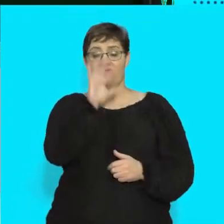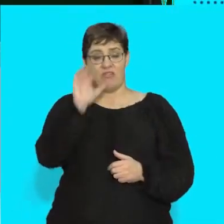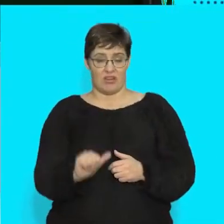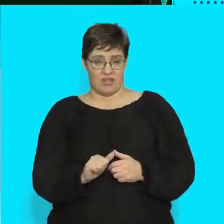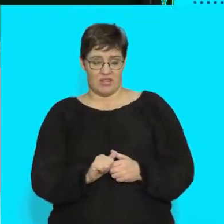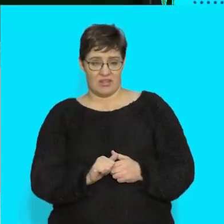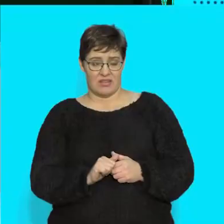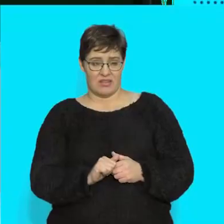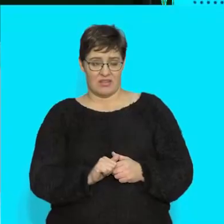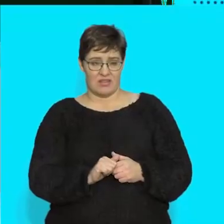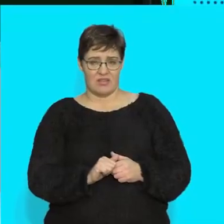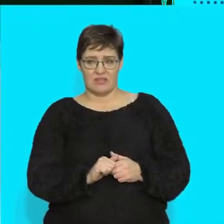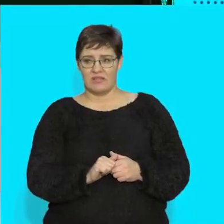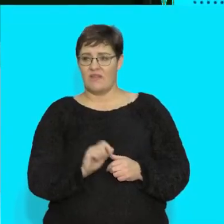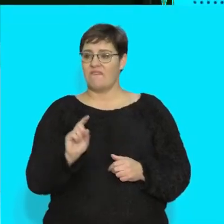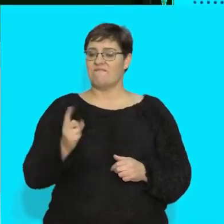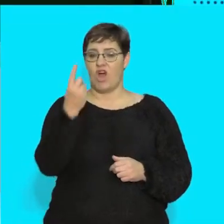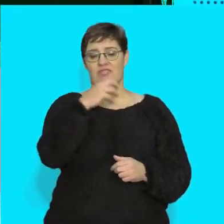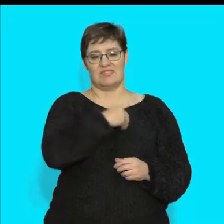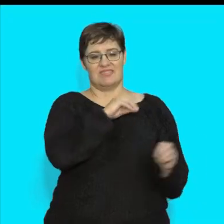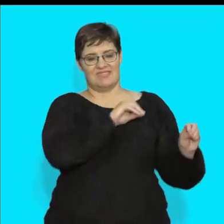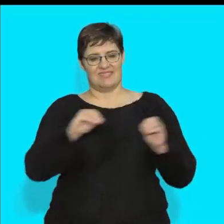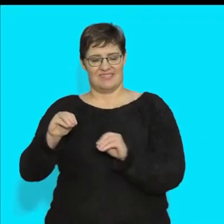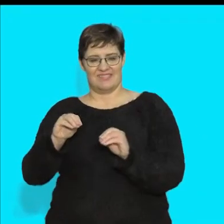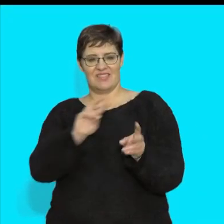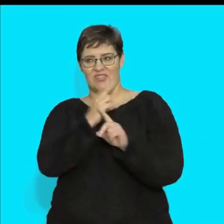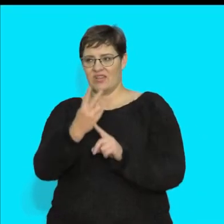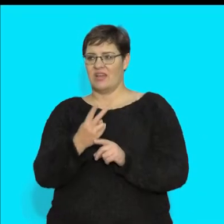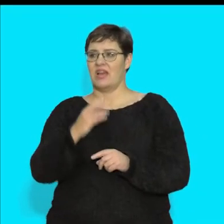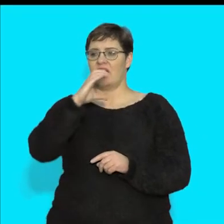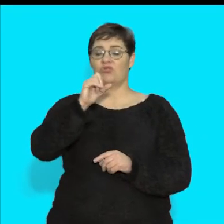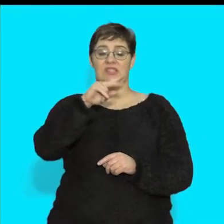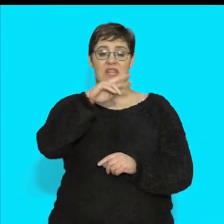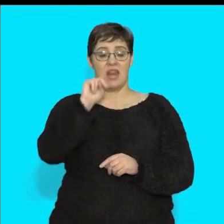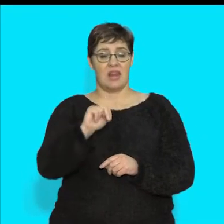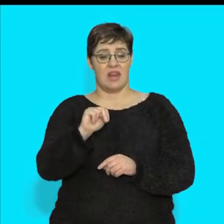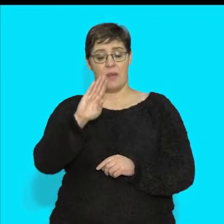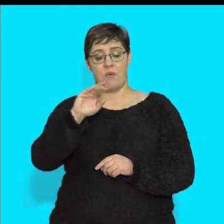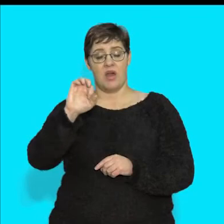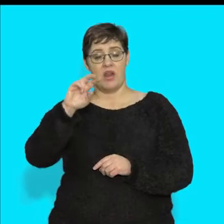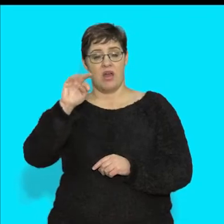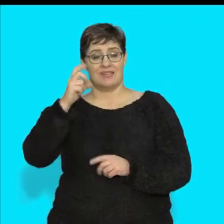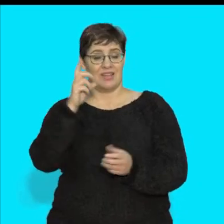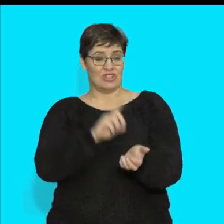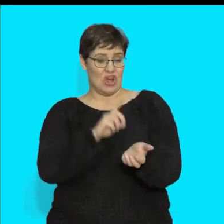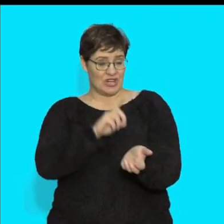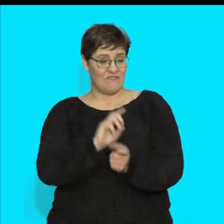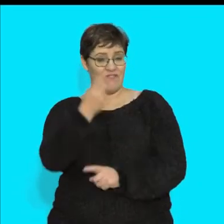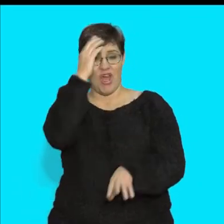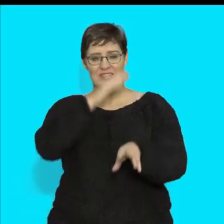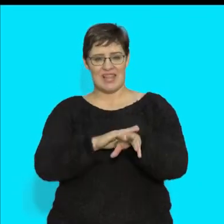Africa, all right, we had the very first heart transplant. Right, Christian Barnard in Cape Town at the Grooteskeer, the very